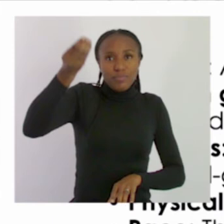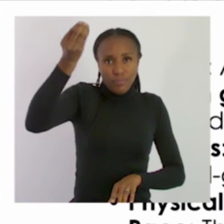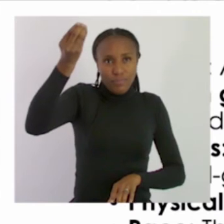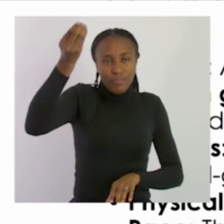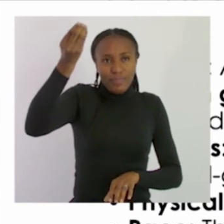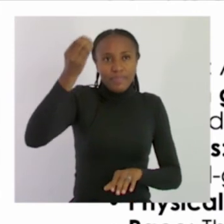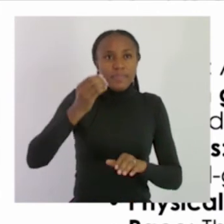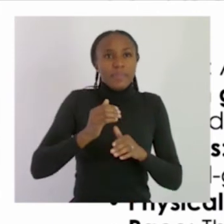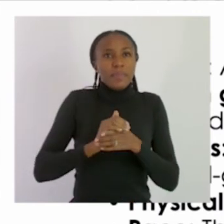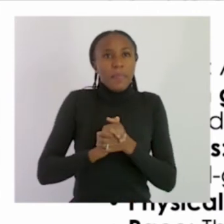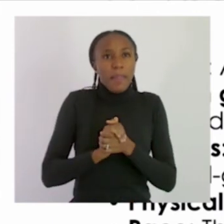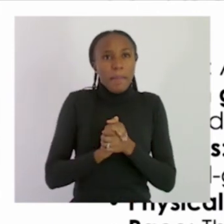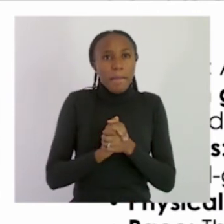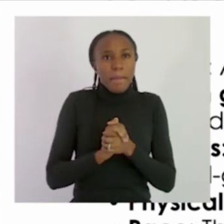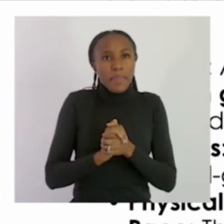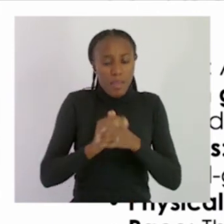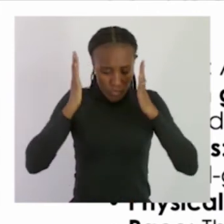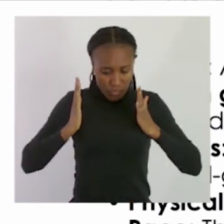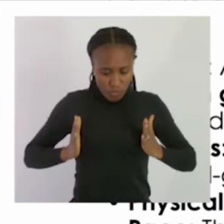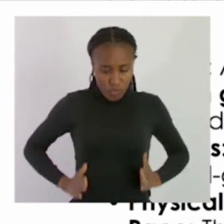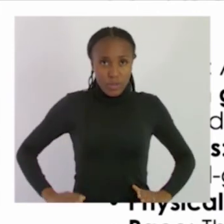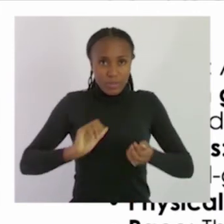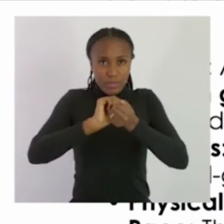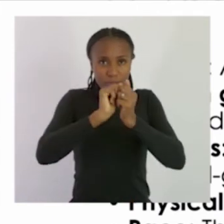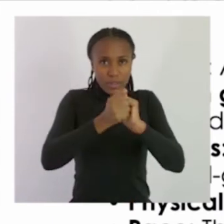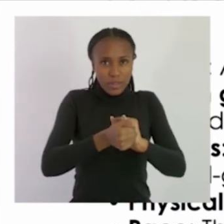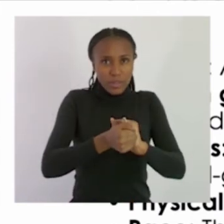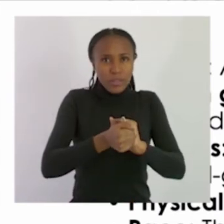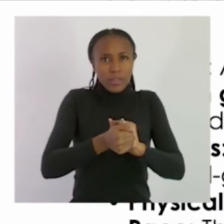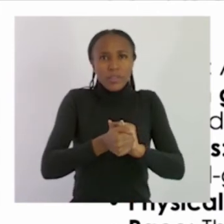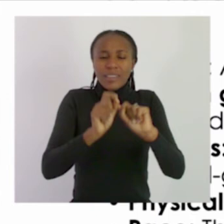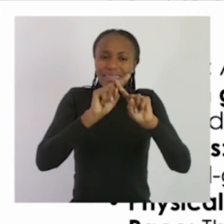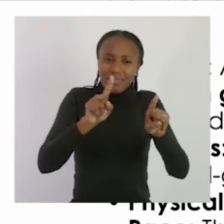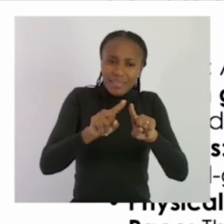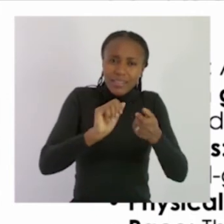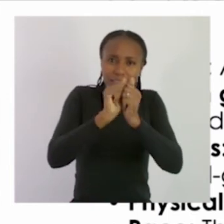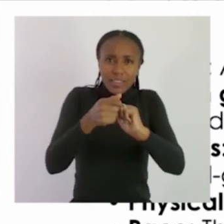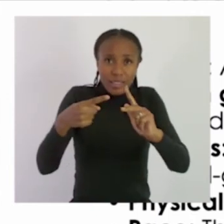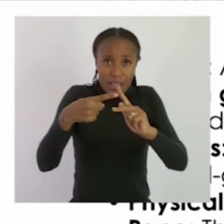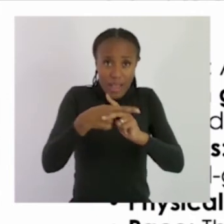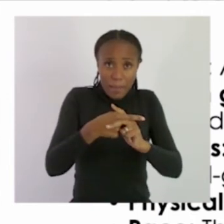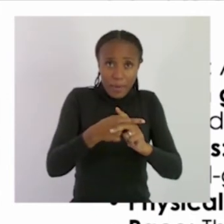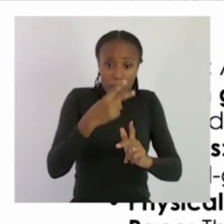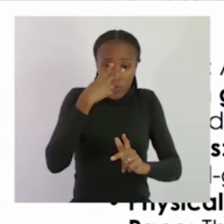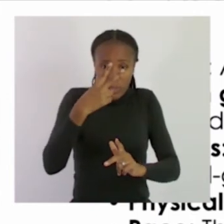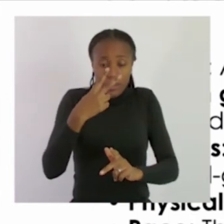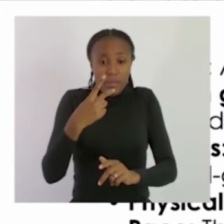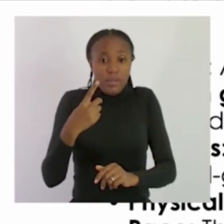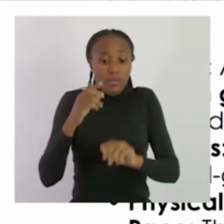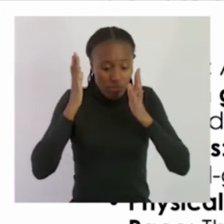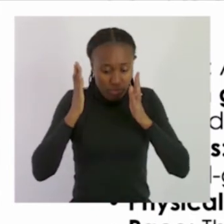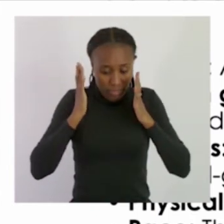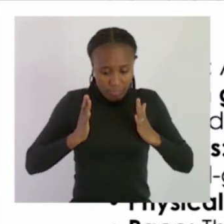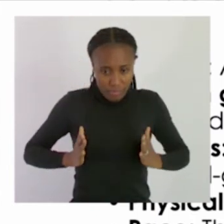somebody. Physical changes. These are the changes that relate to the body. It